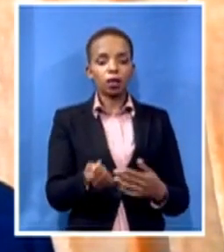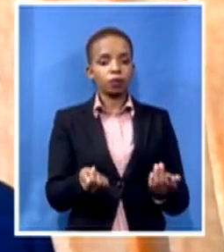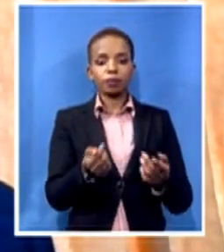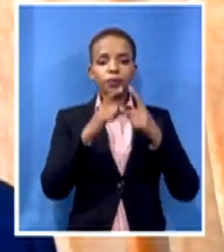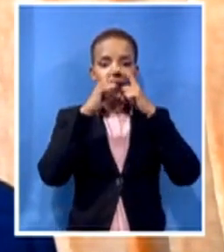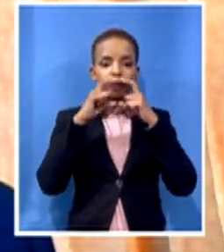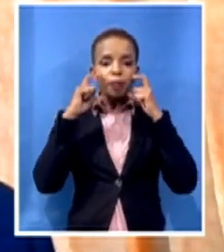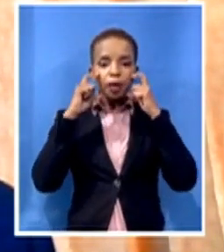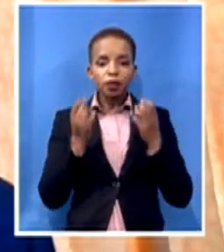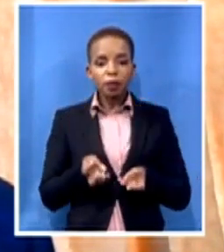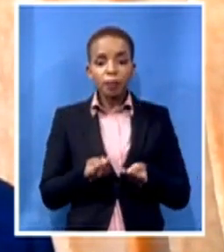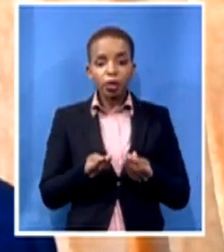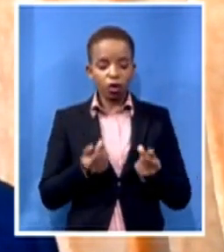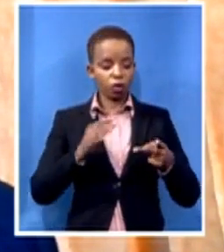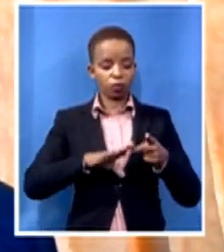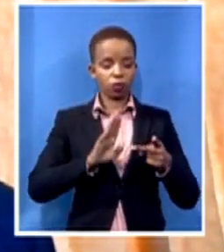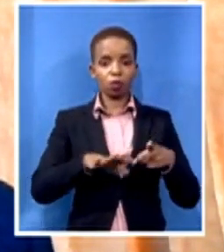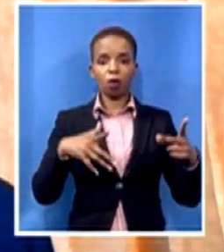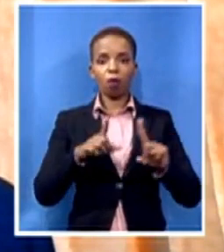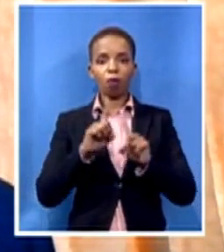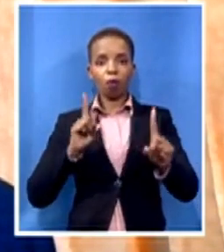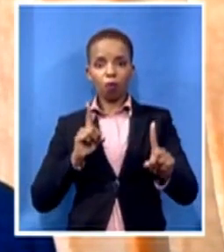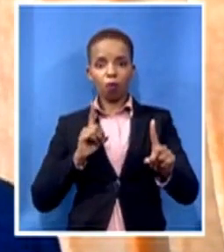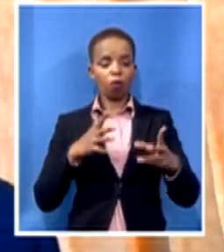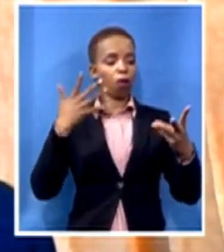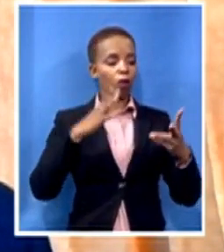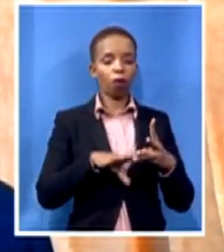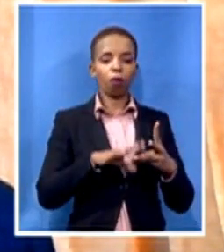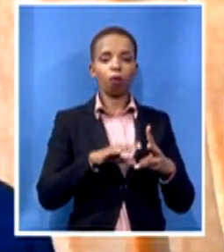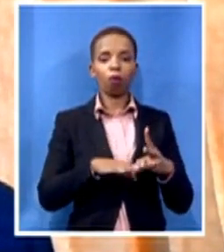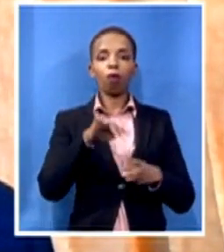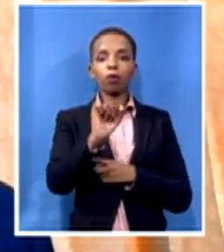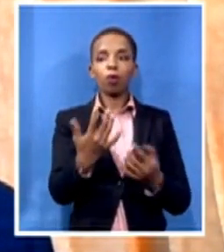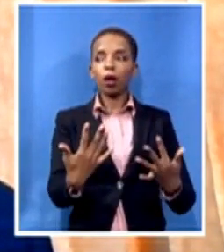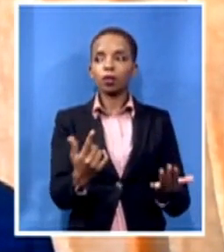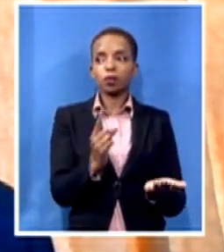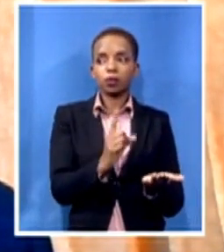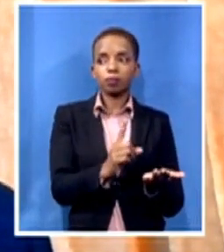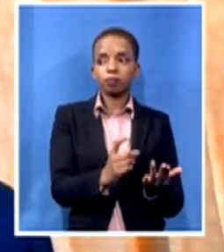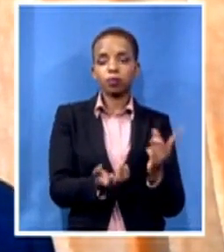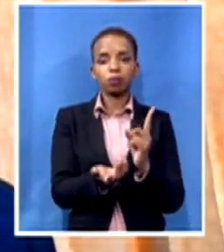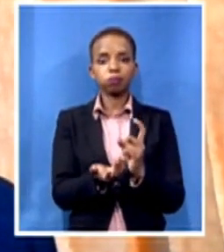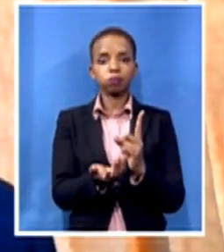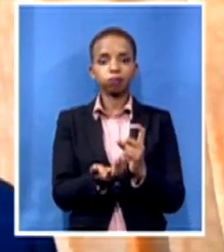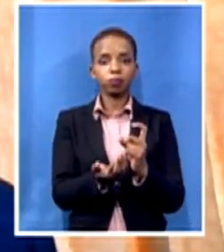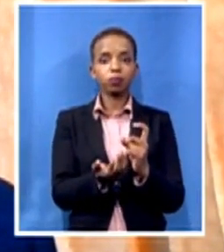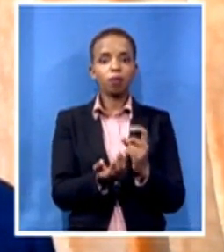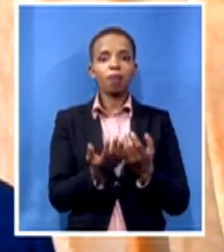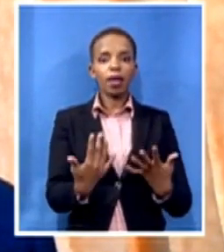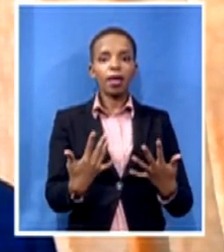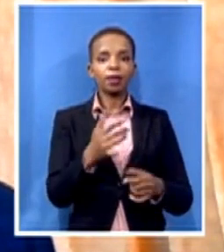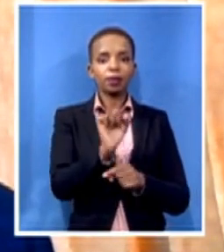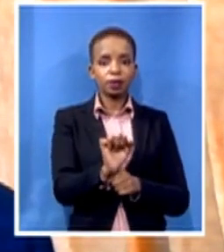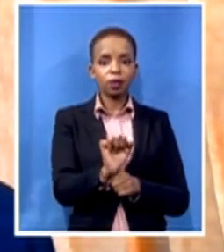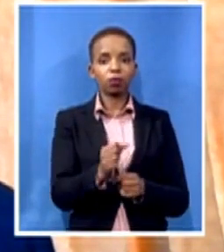or disinfecting your hands or washing your hands as frequent as possible with soap, all these measures